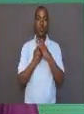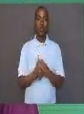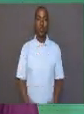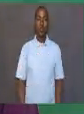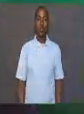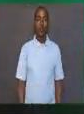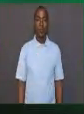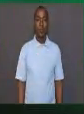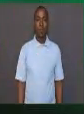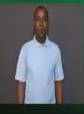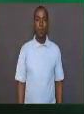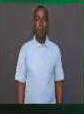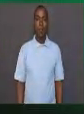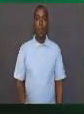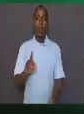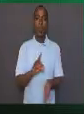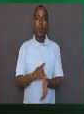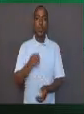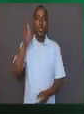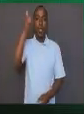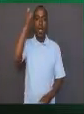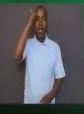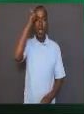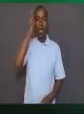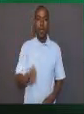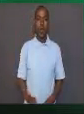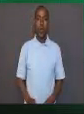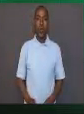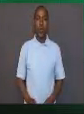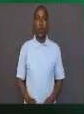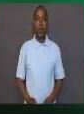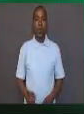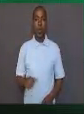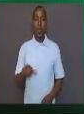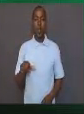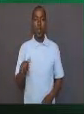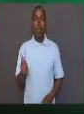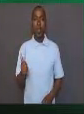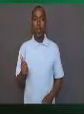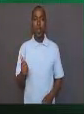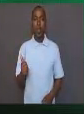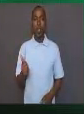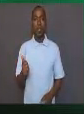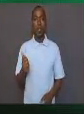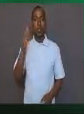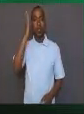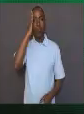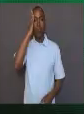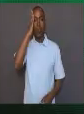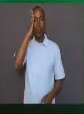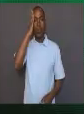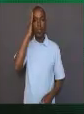method. Dr. Akiliu's innovative work has been recognized